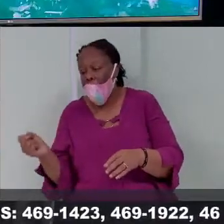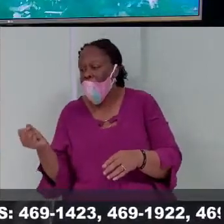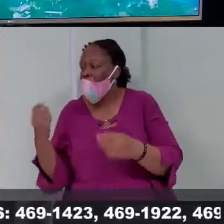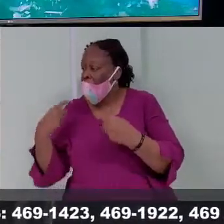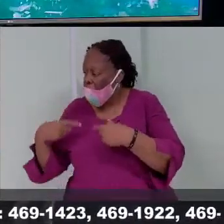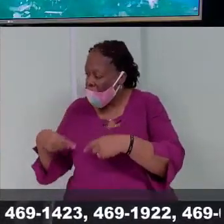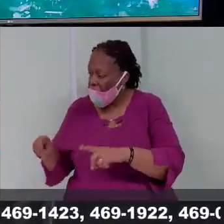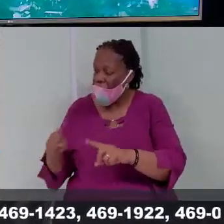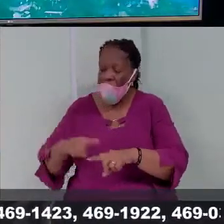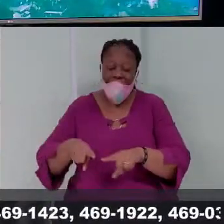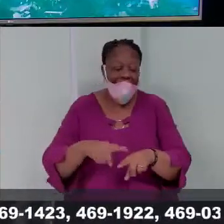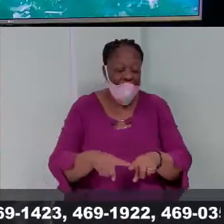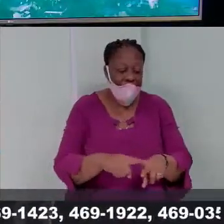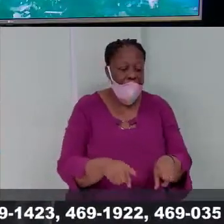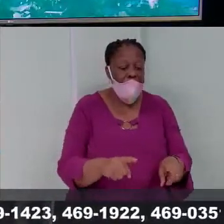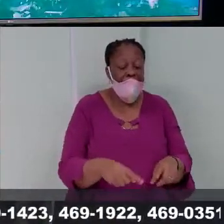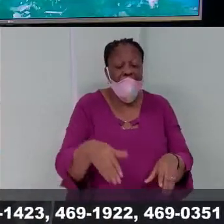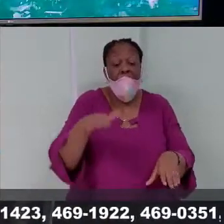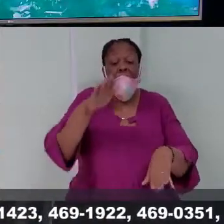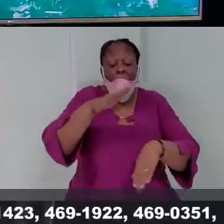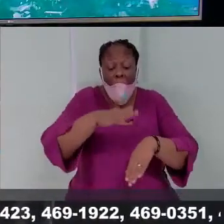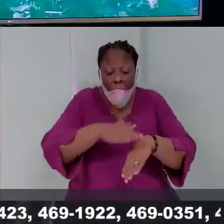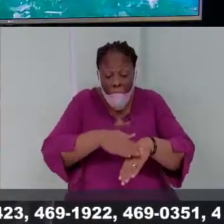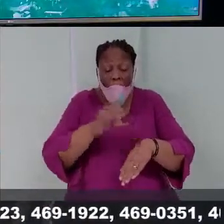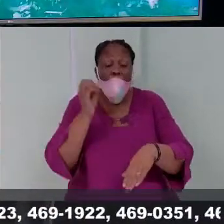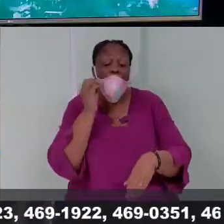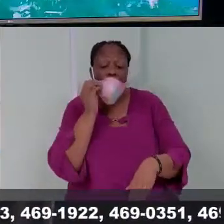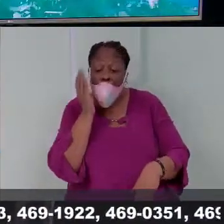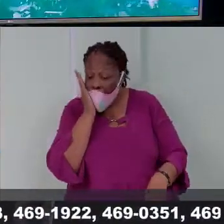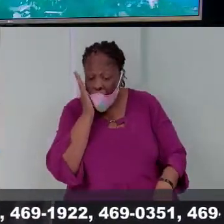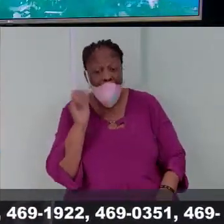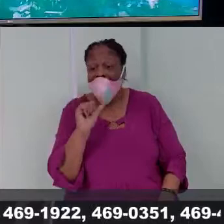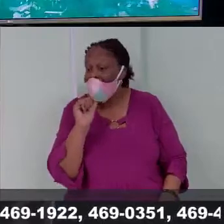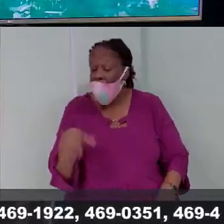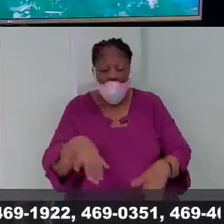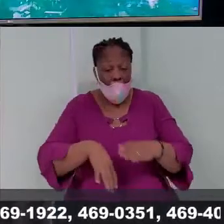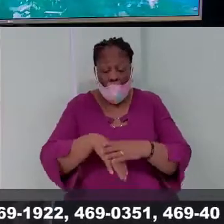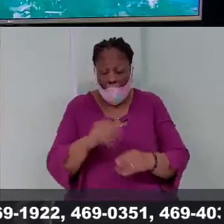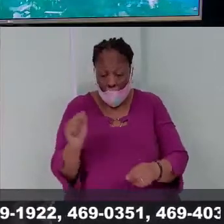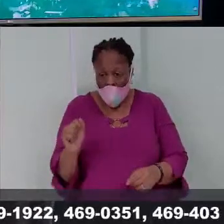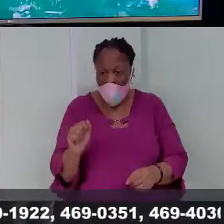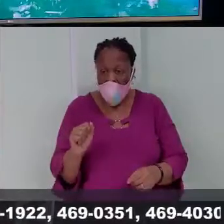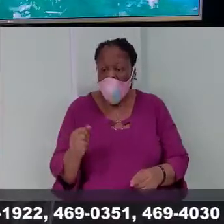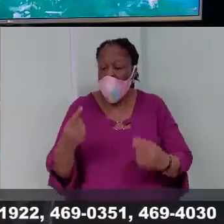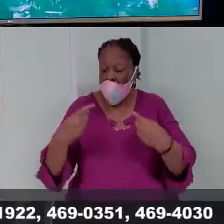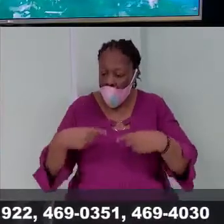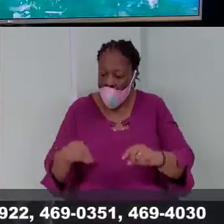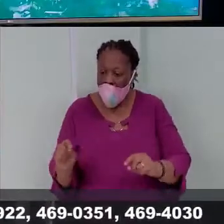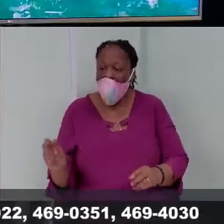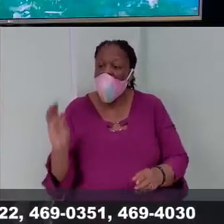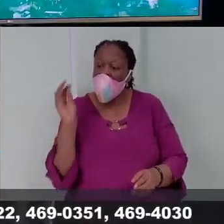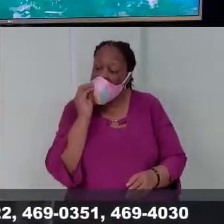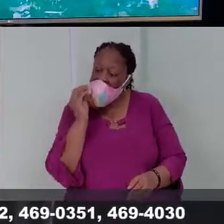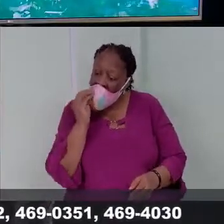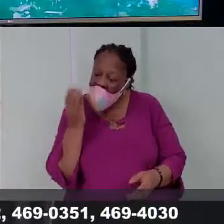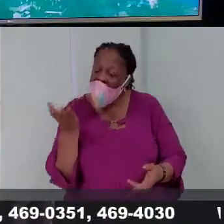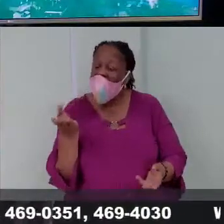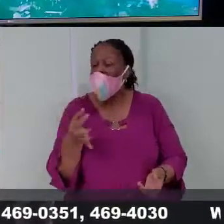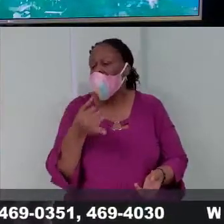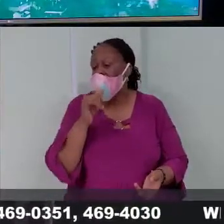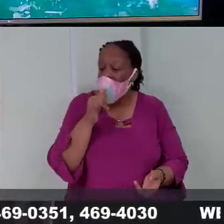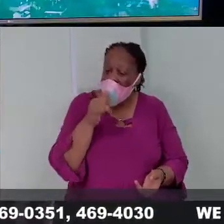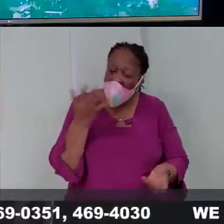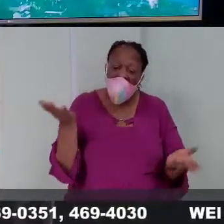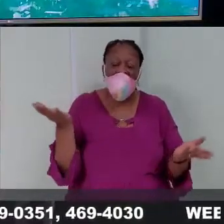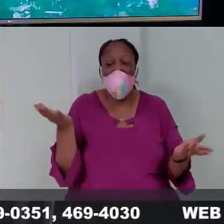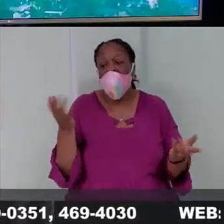access some of the services that are offered at the hotel. And these include food and beverage. You can probably go